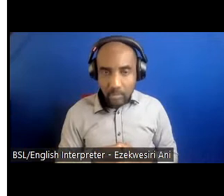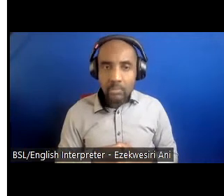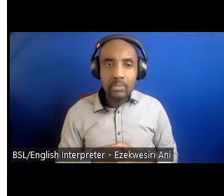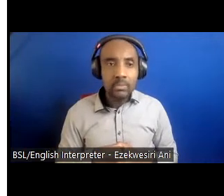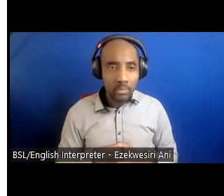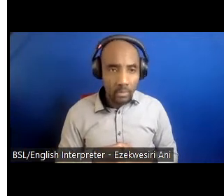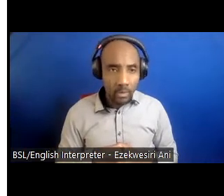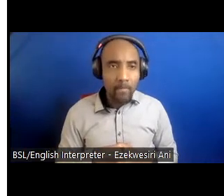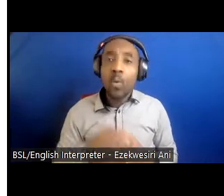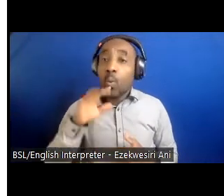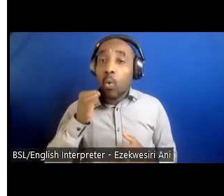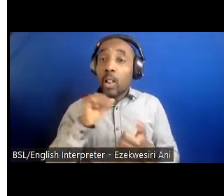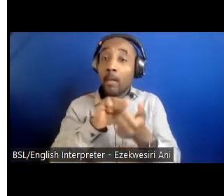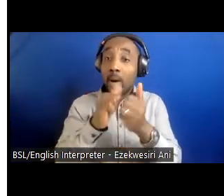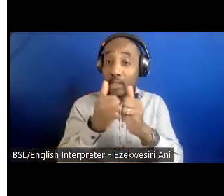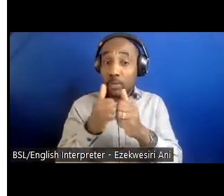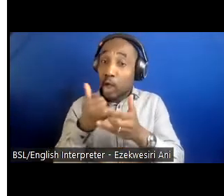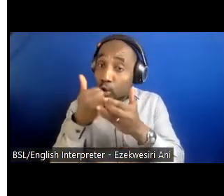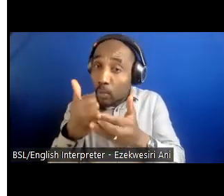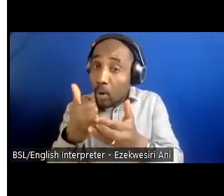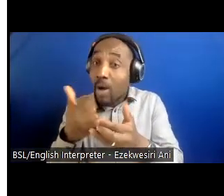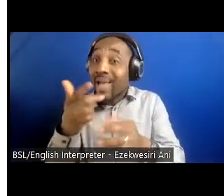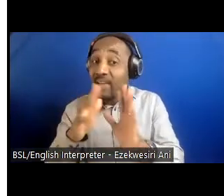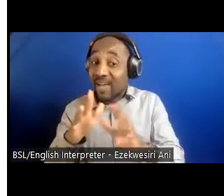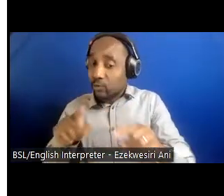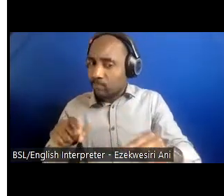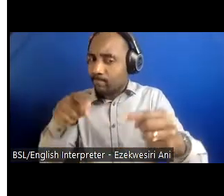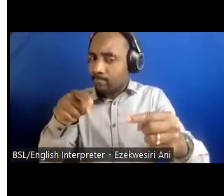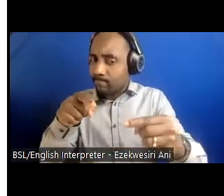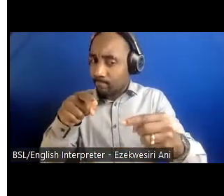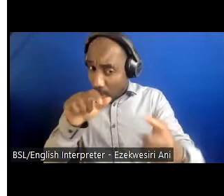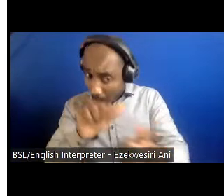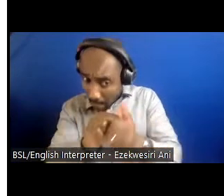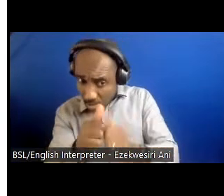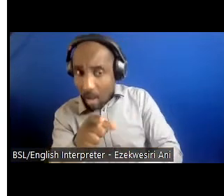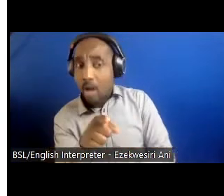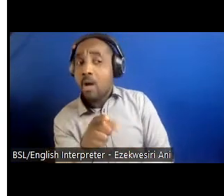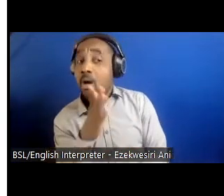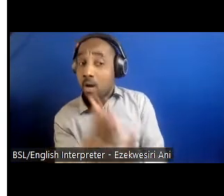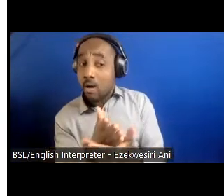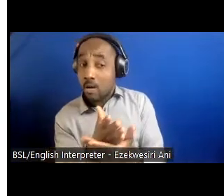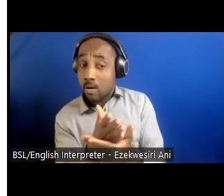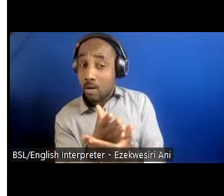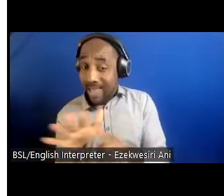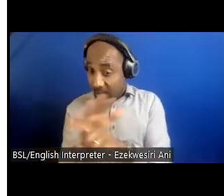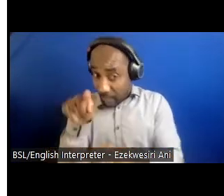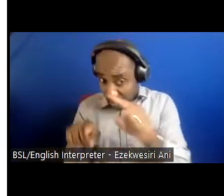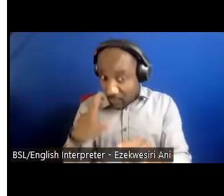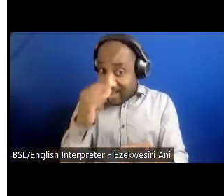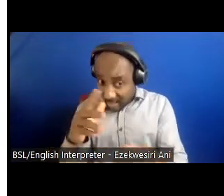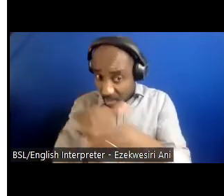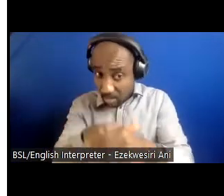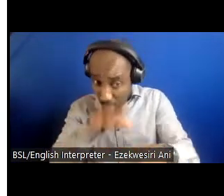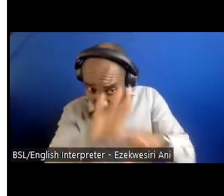with, support and challenge, when needed, sector partners to ensure that ethnically diverse communities can participate in sport